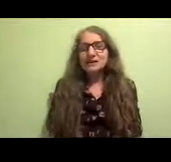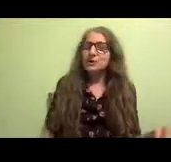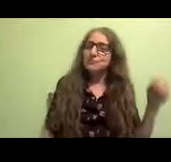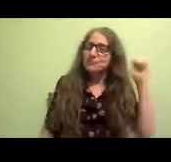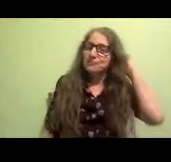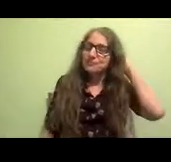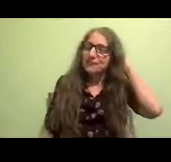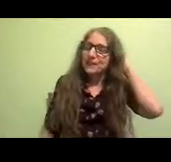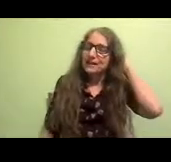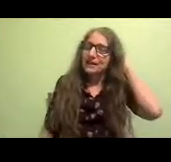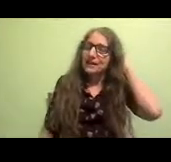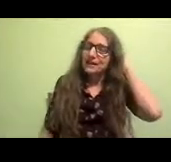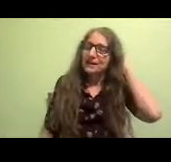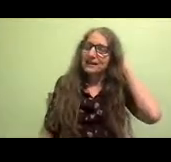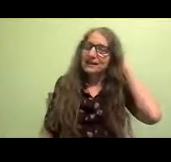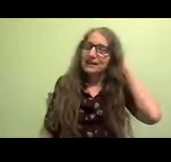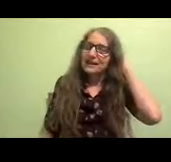So in,